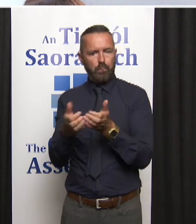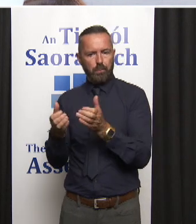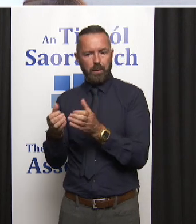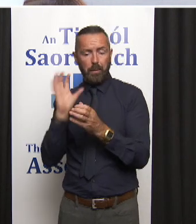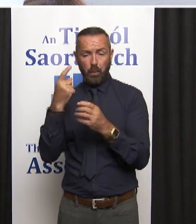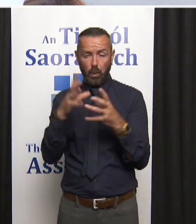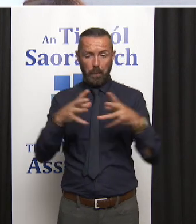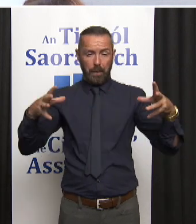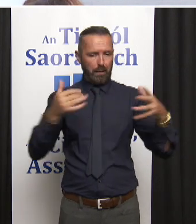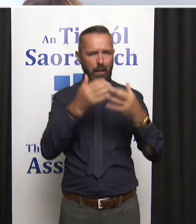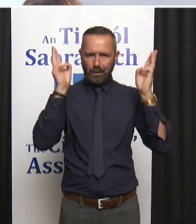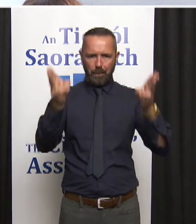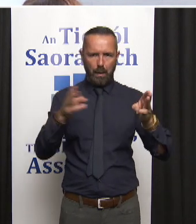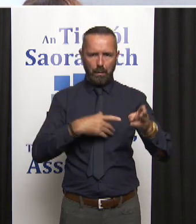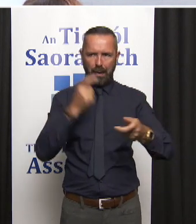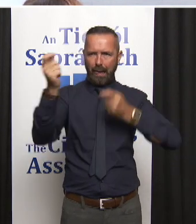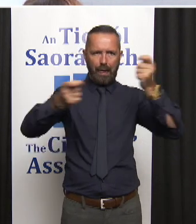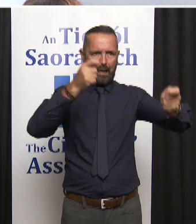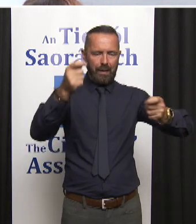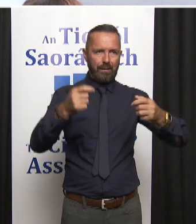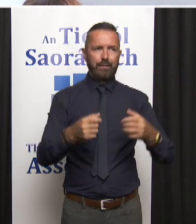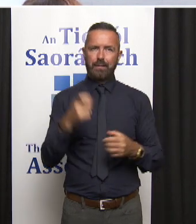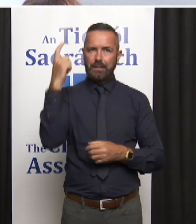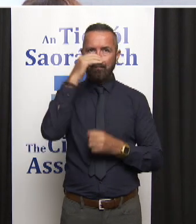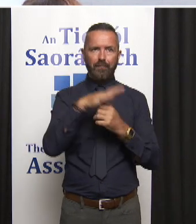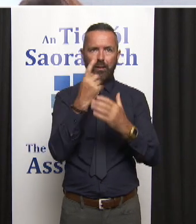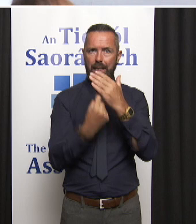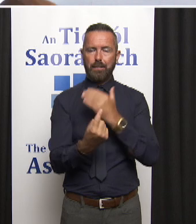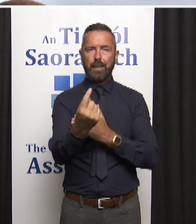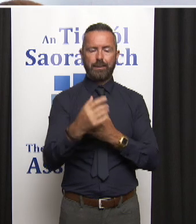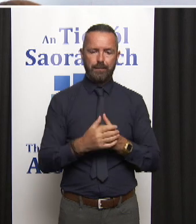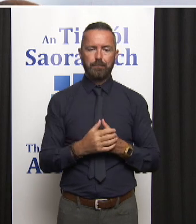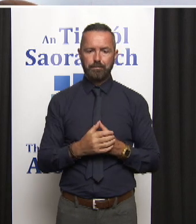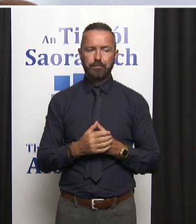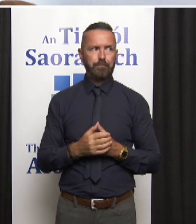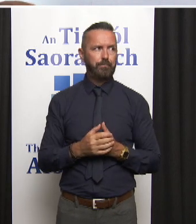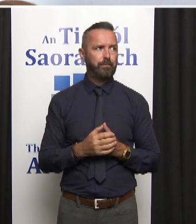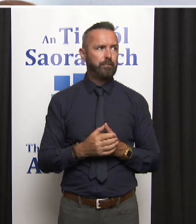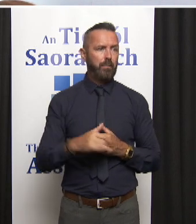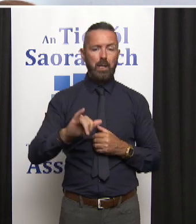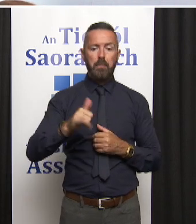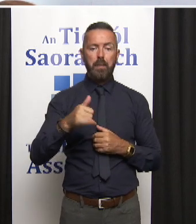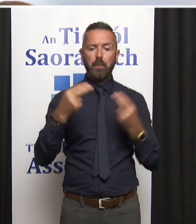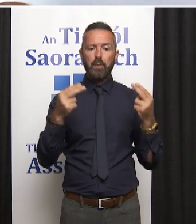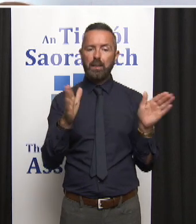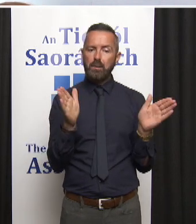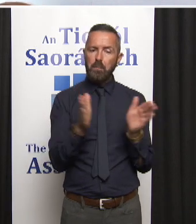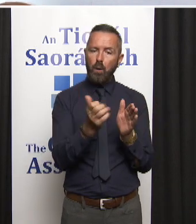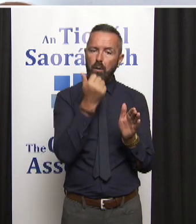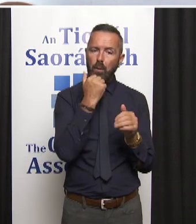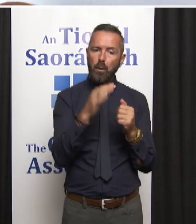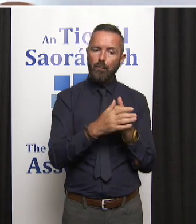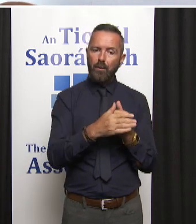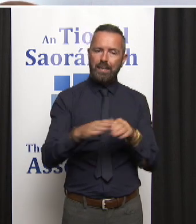an awful lot of power to parties and become quite difficult for independents. So we might be looking at a smaller number of democratically